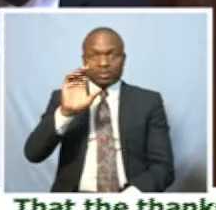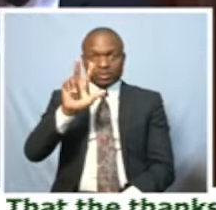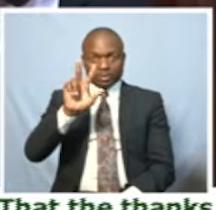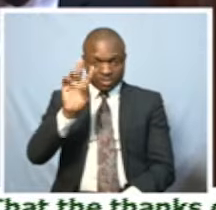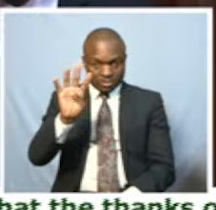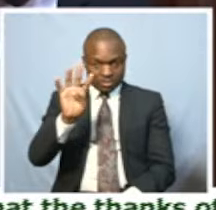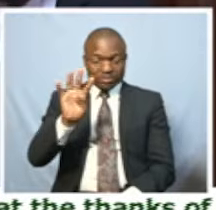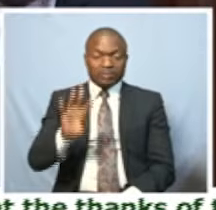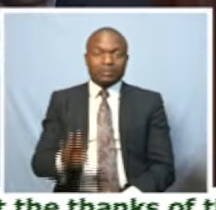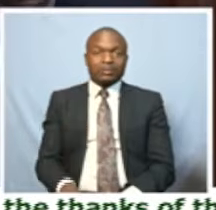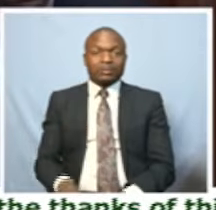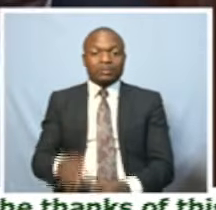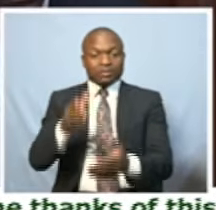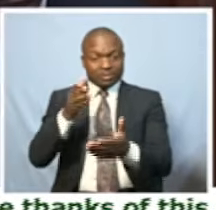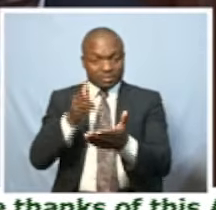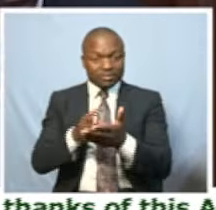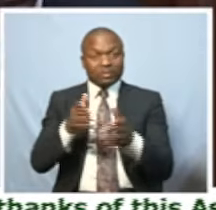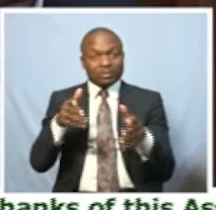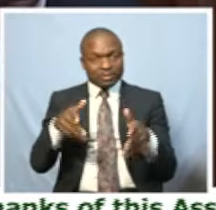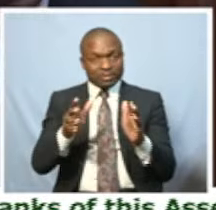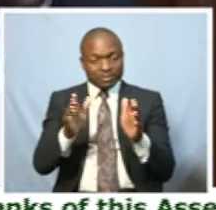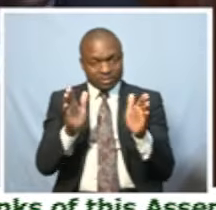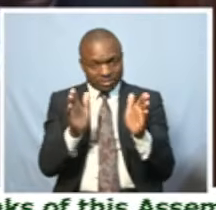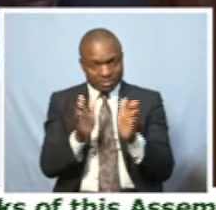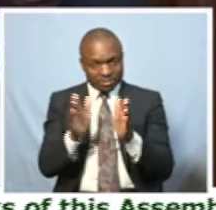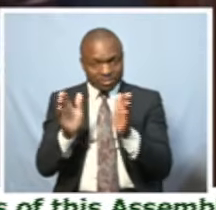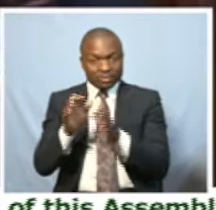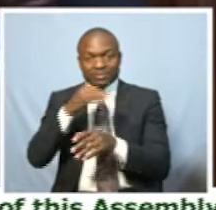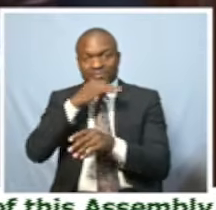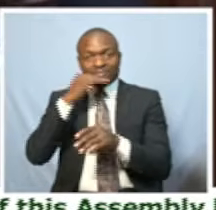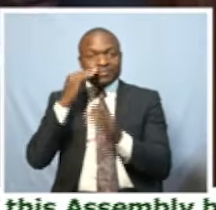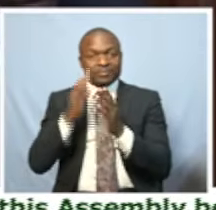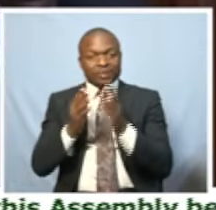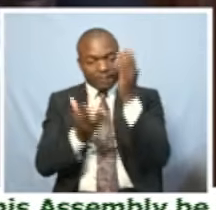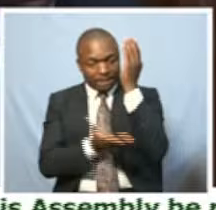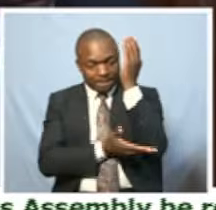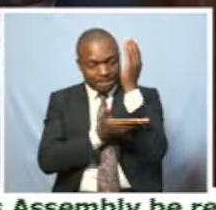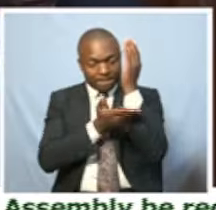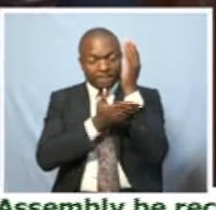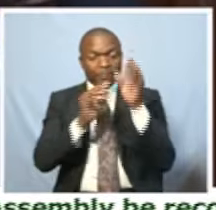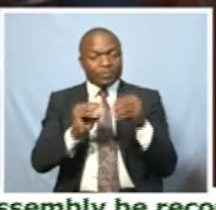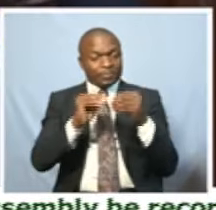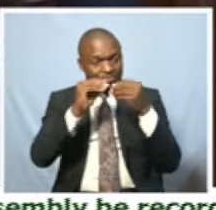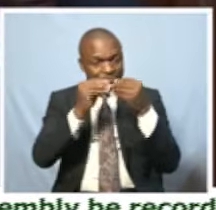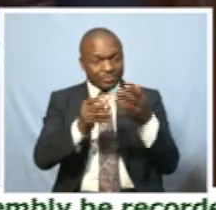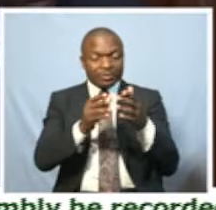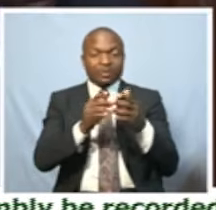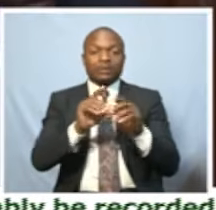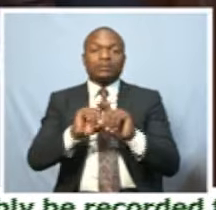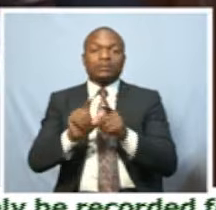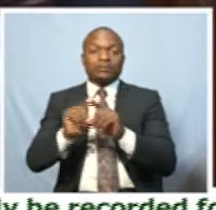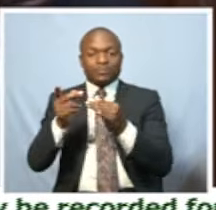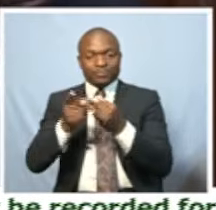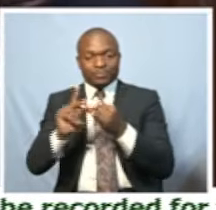1,024,434. This will enable small-scale farmers to scale up production across the